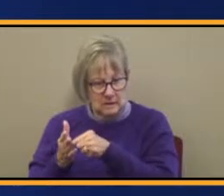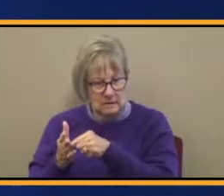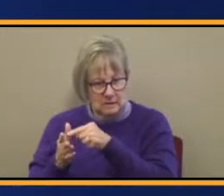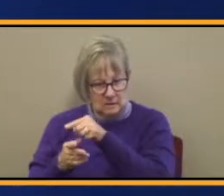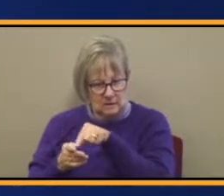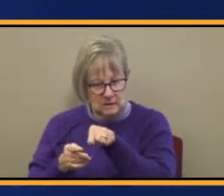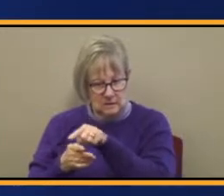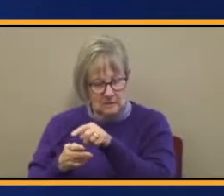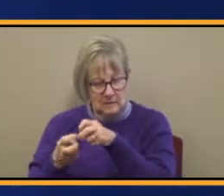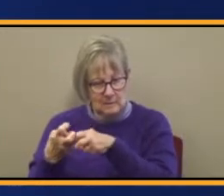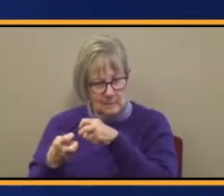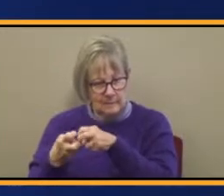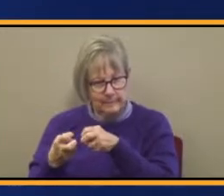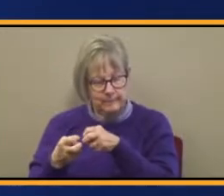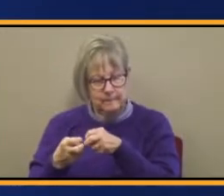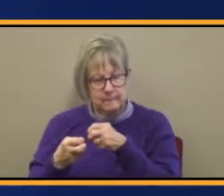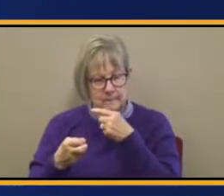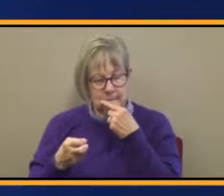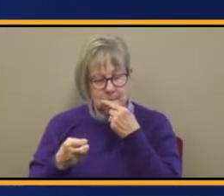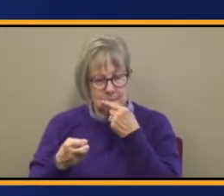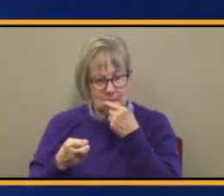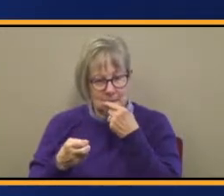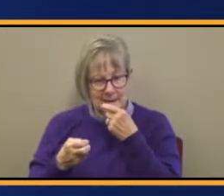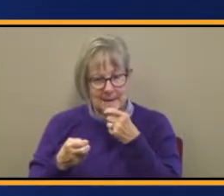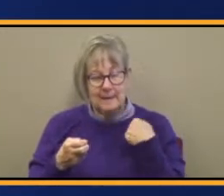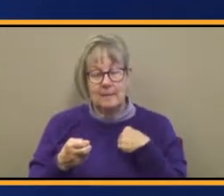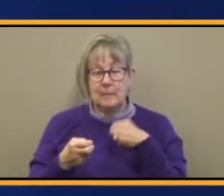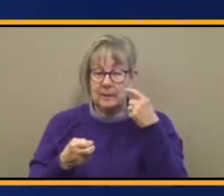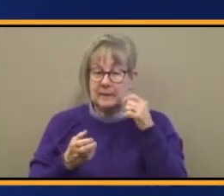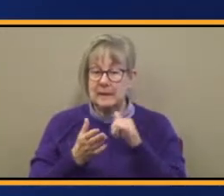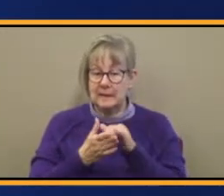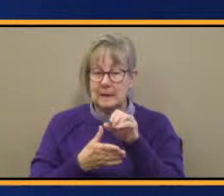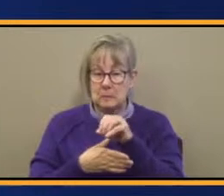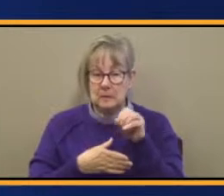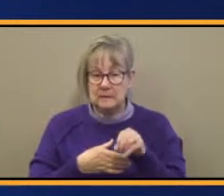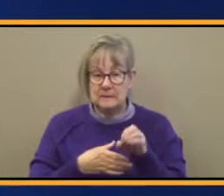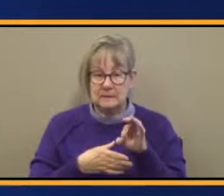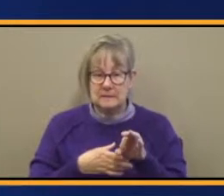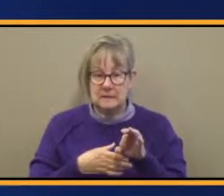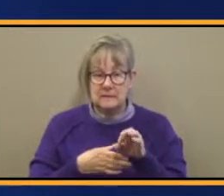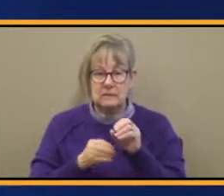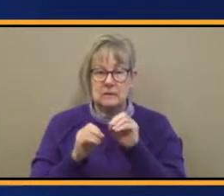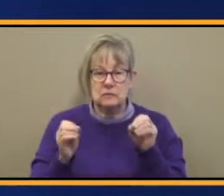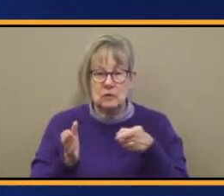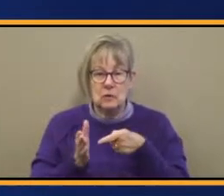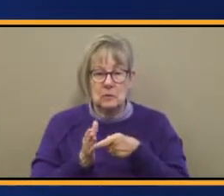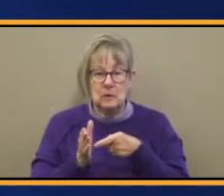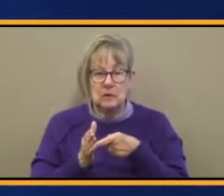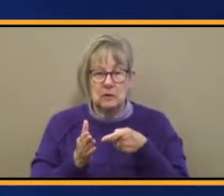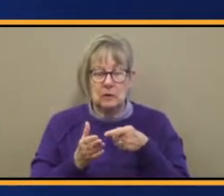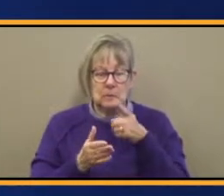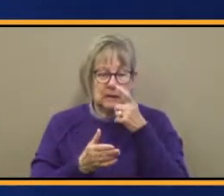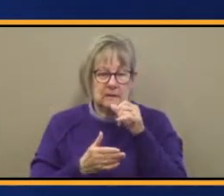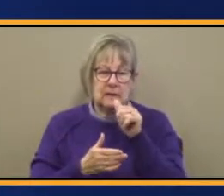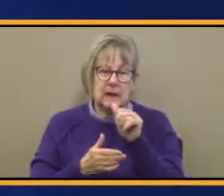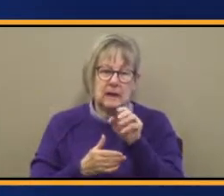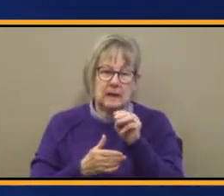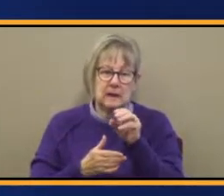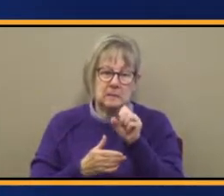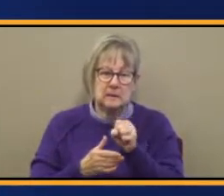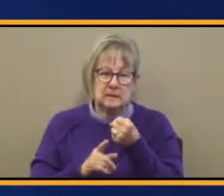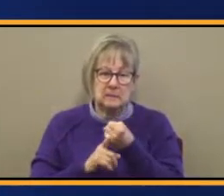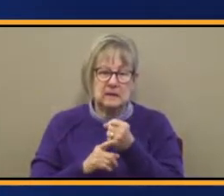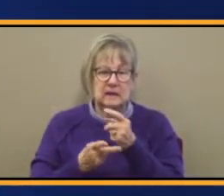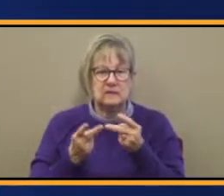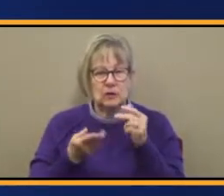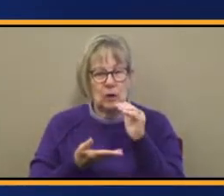We think that percentage of no bills due to AMS impact, it's low at this time,